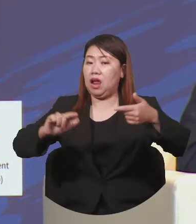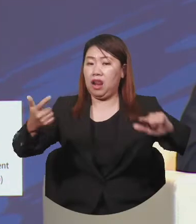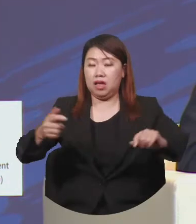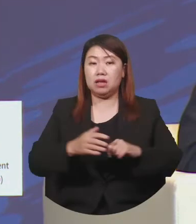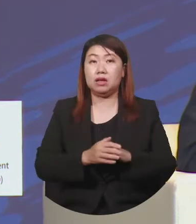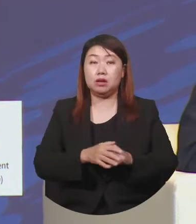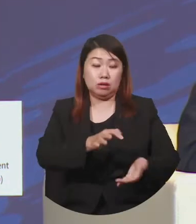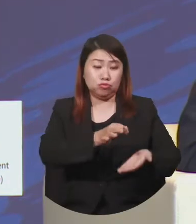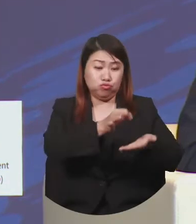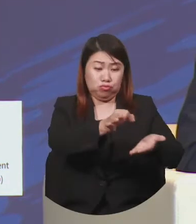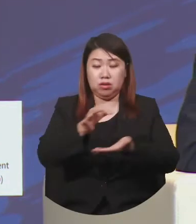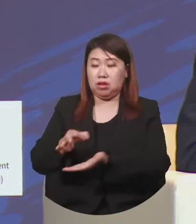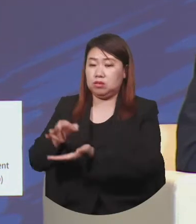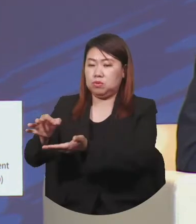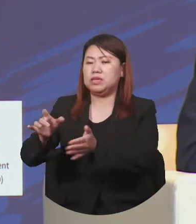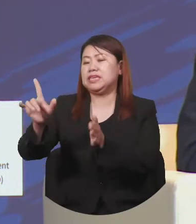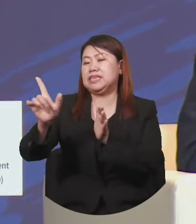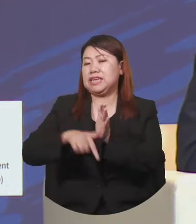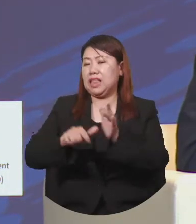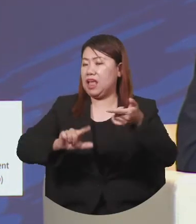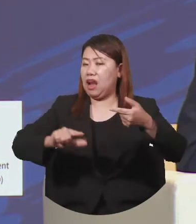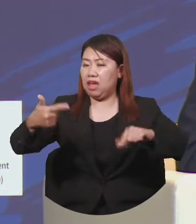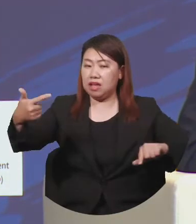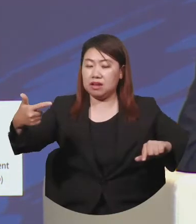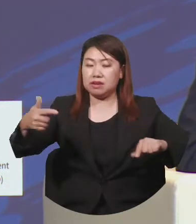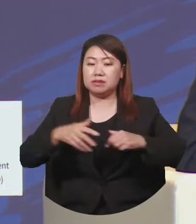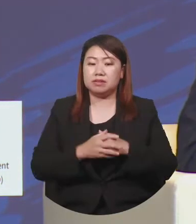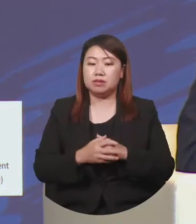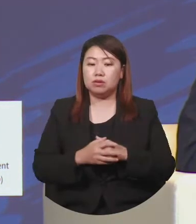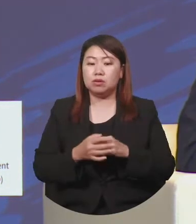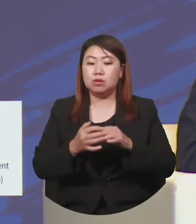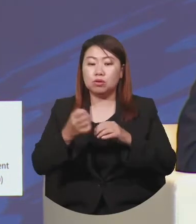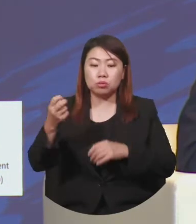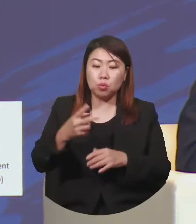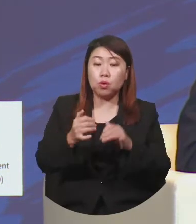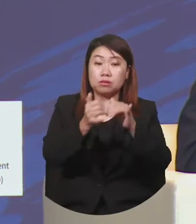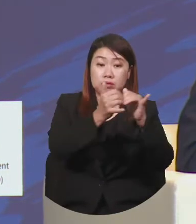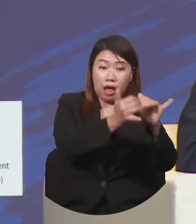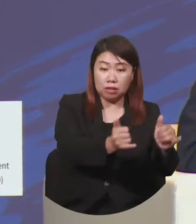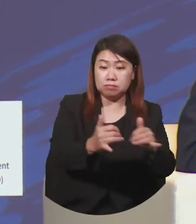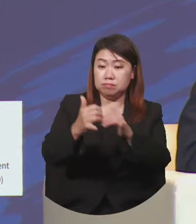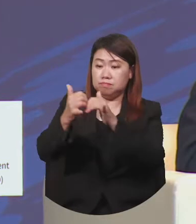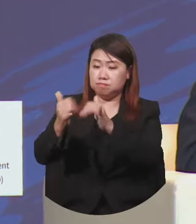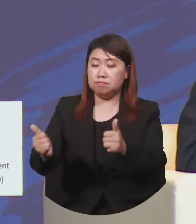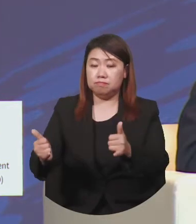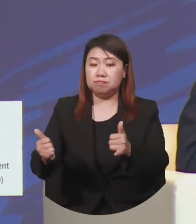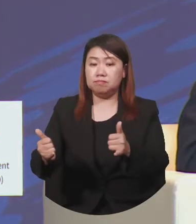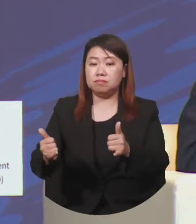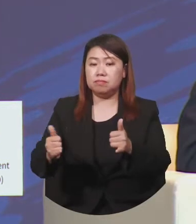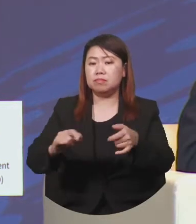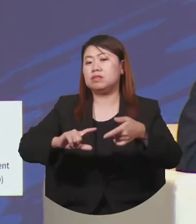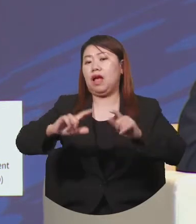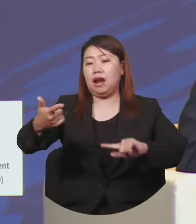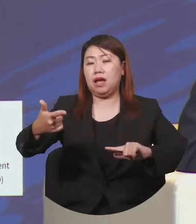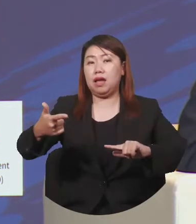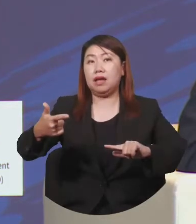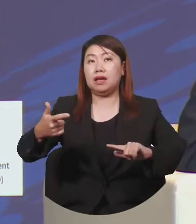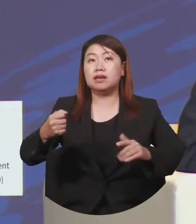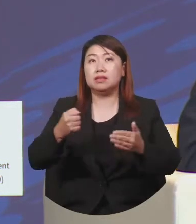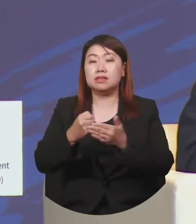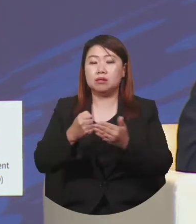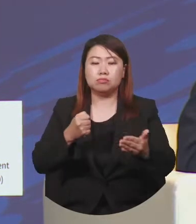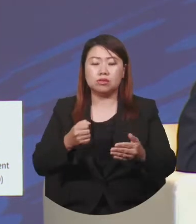we face day in, day out. But I do believe that it takes, there's 2 models that I've seen that have